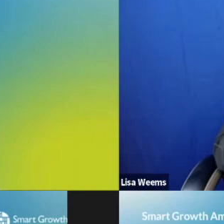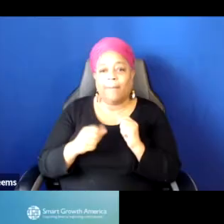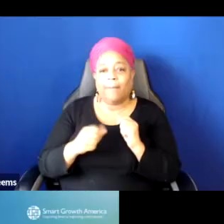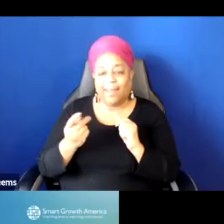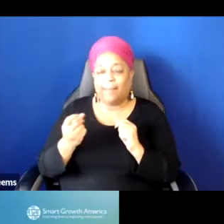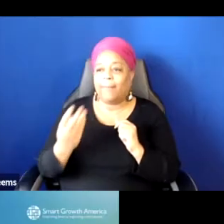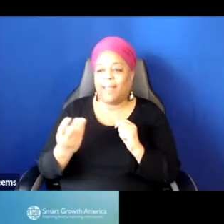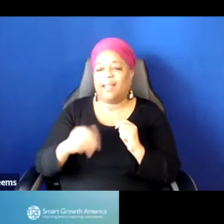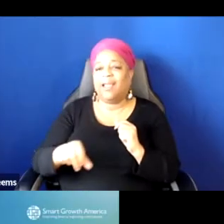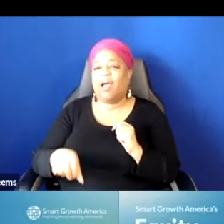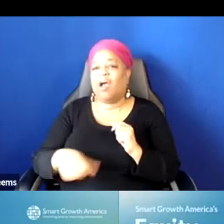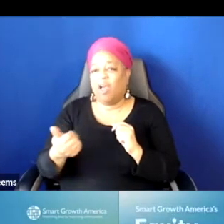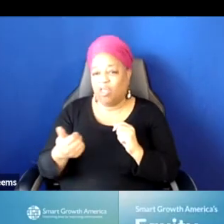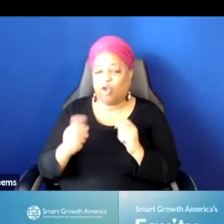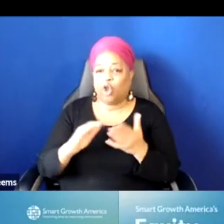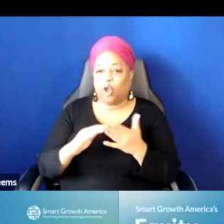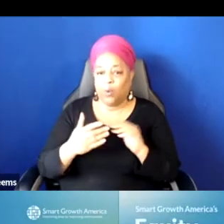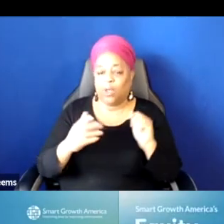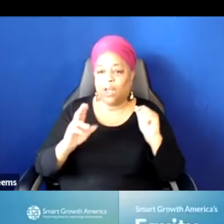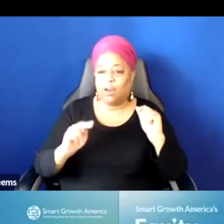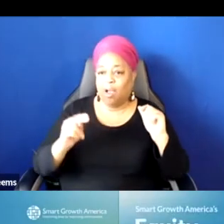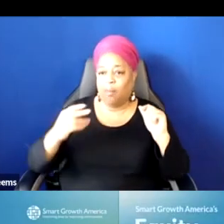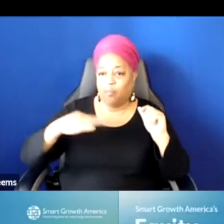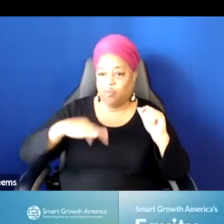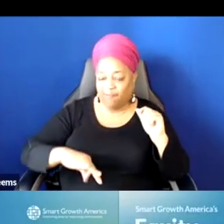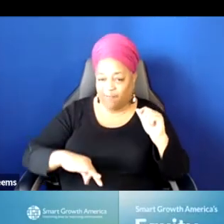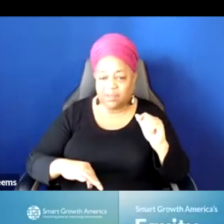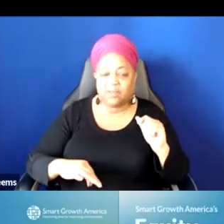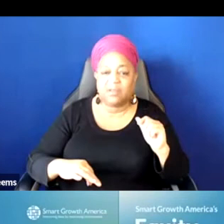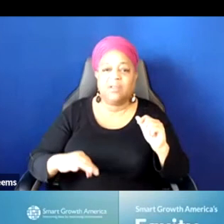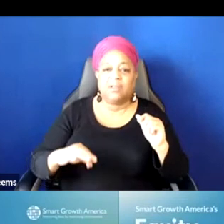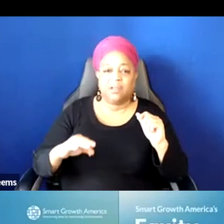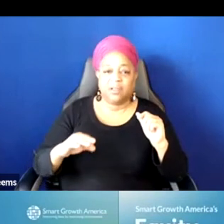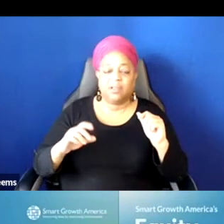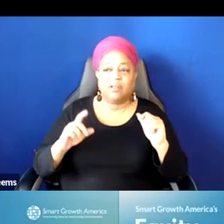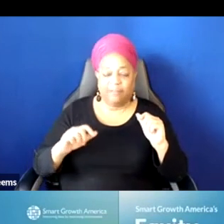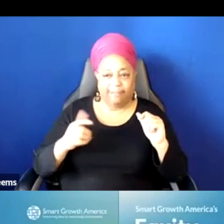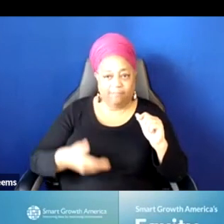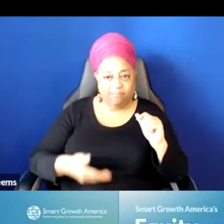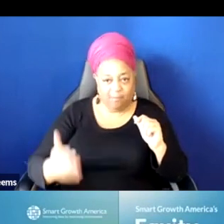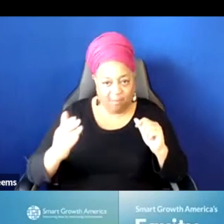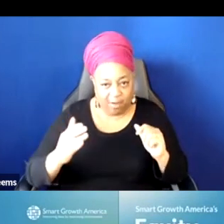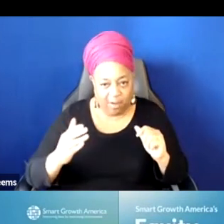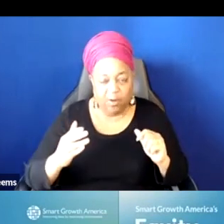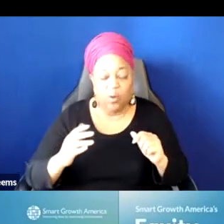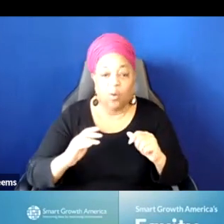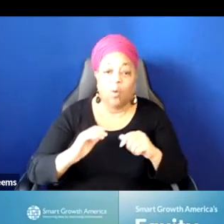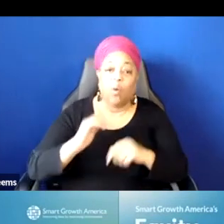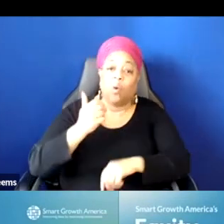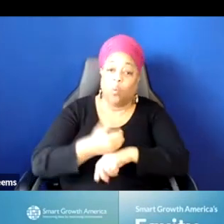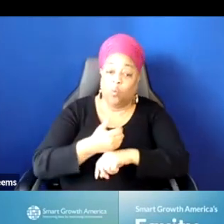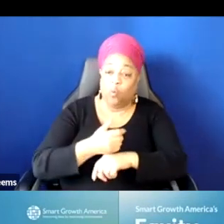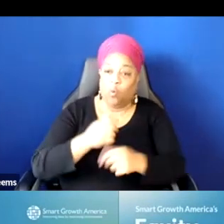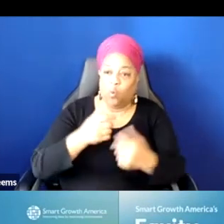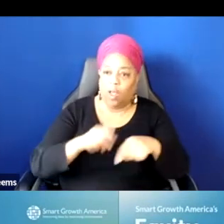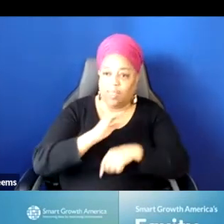on over 10 years ago was our local hire ordinance. And so that while that is in place, when we look at some